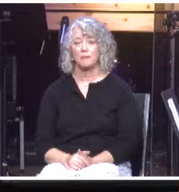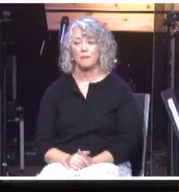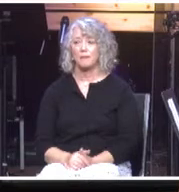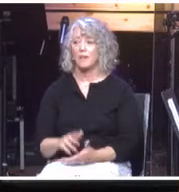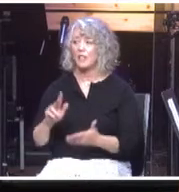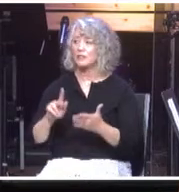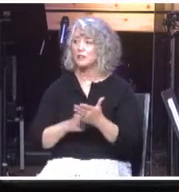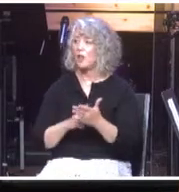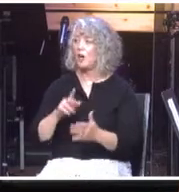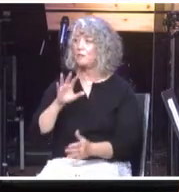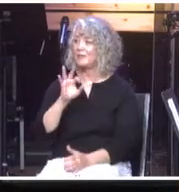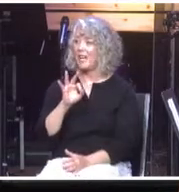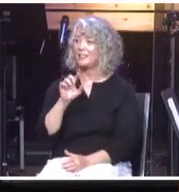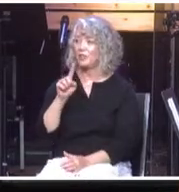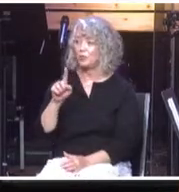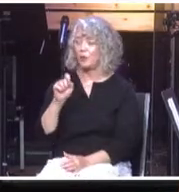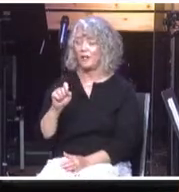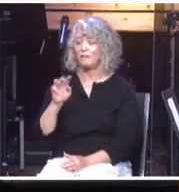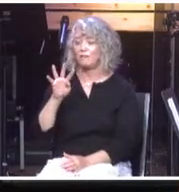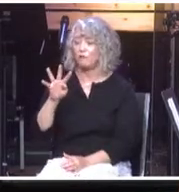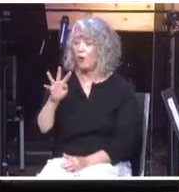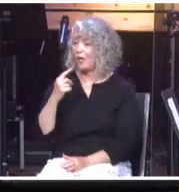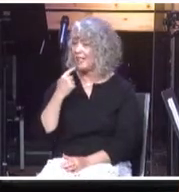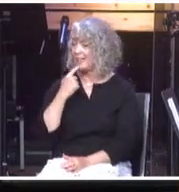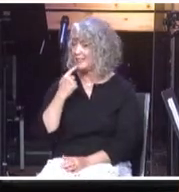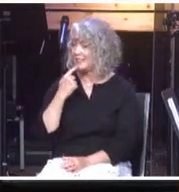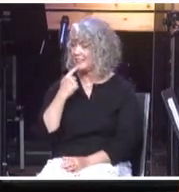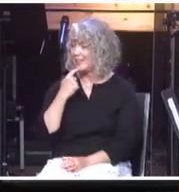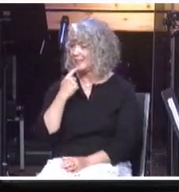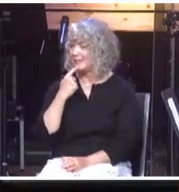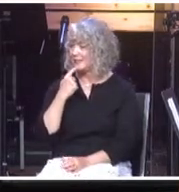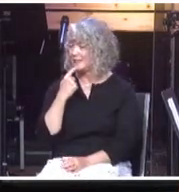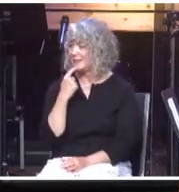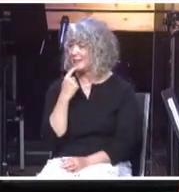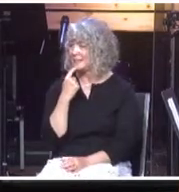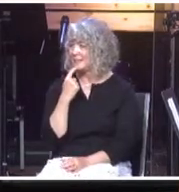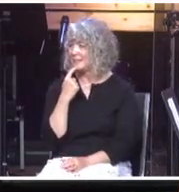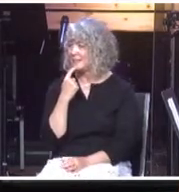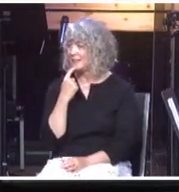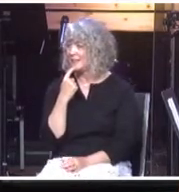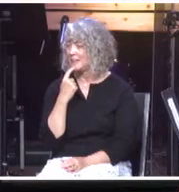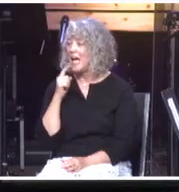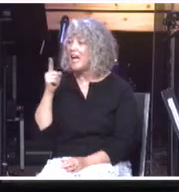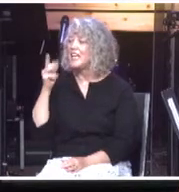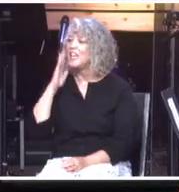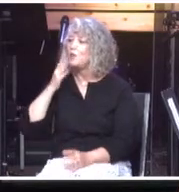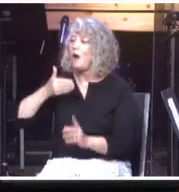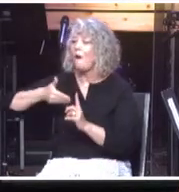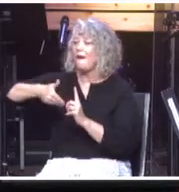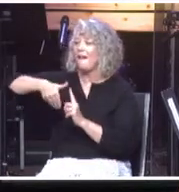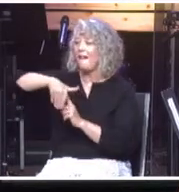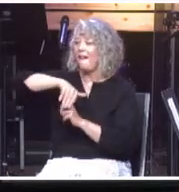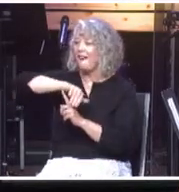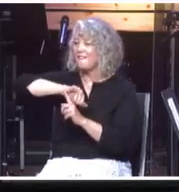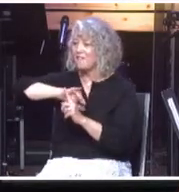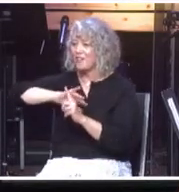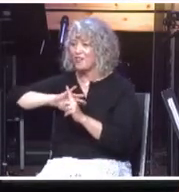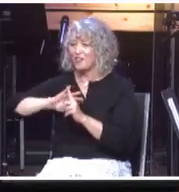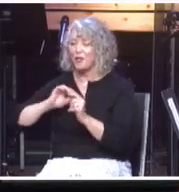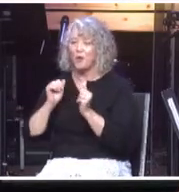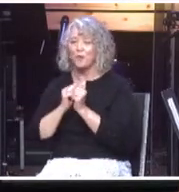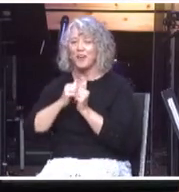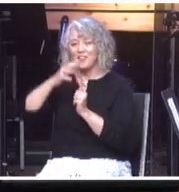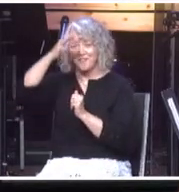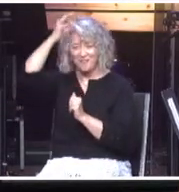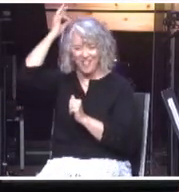In Psalm 91:4, we read these words, "He shall cover you with his feathers,"